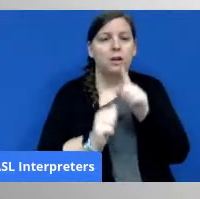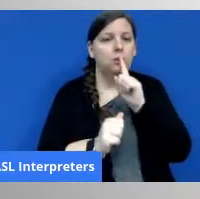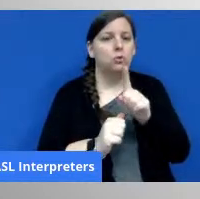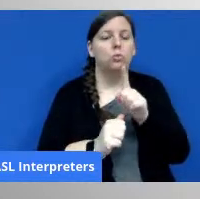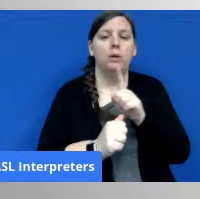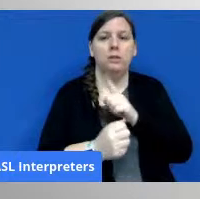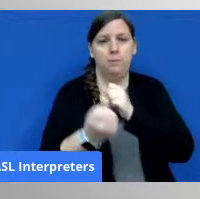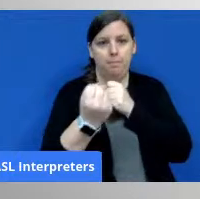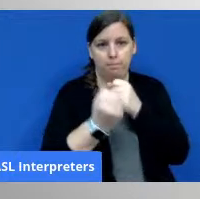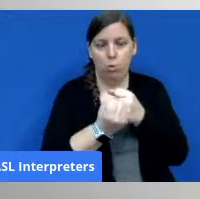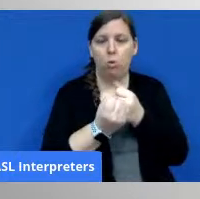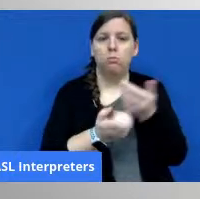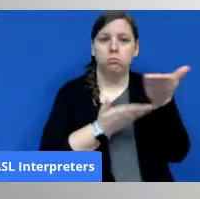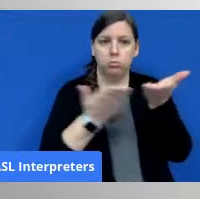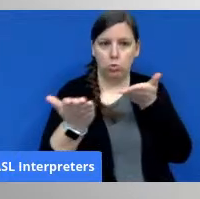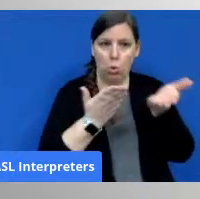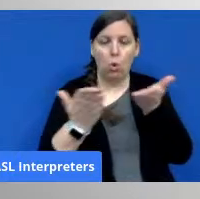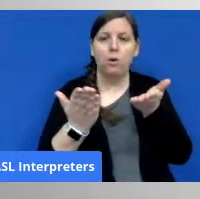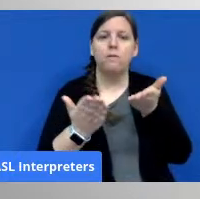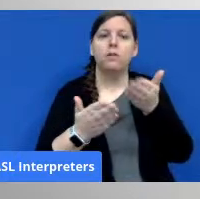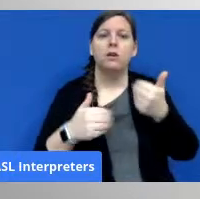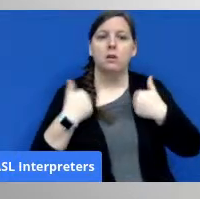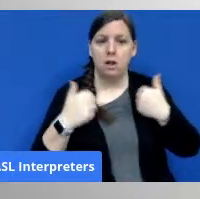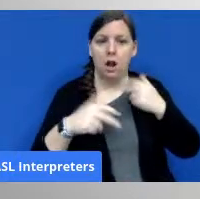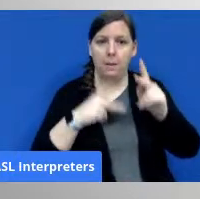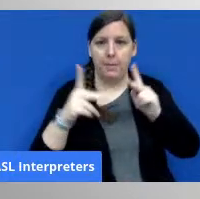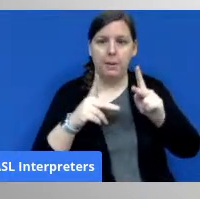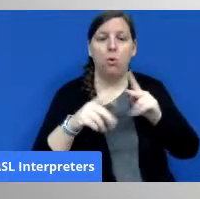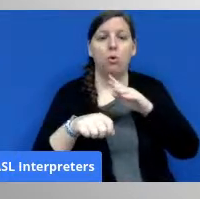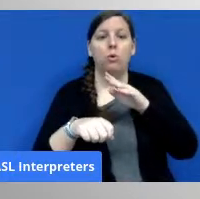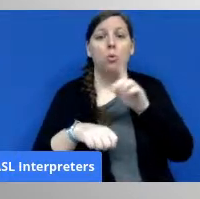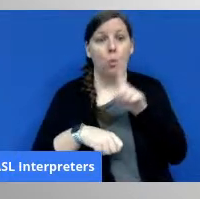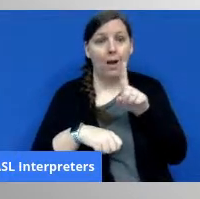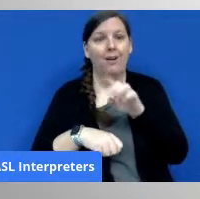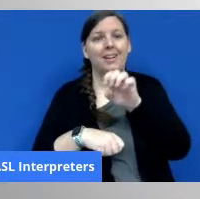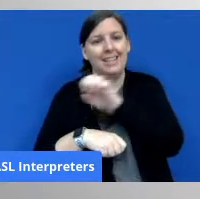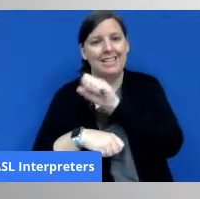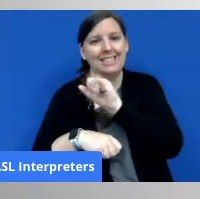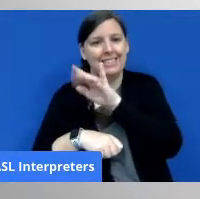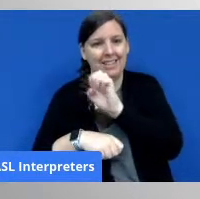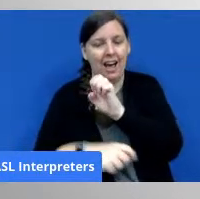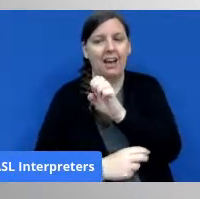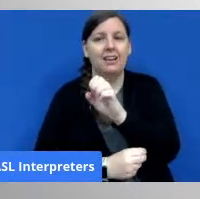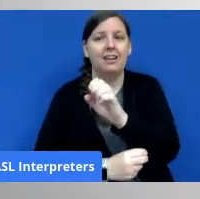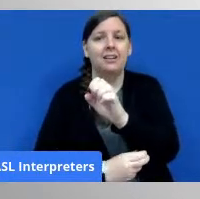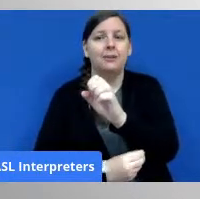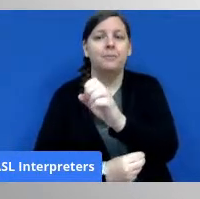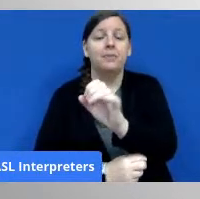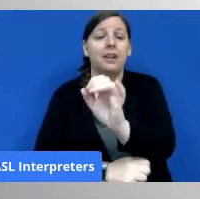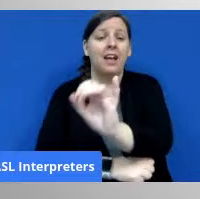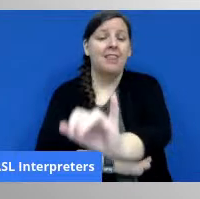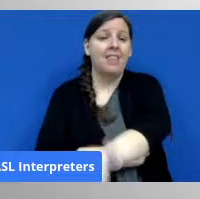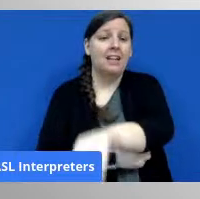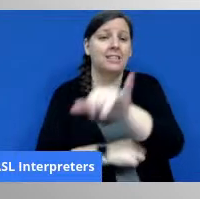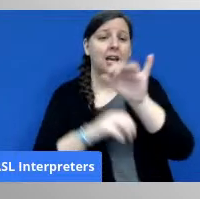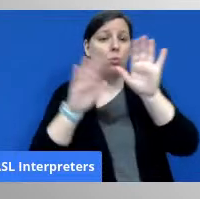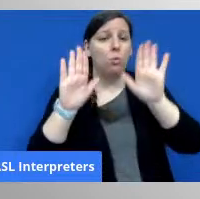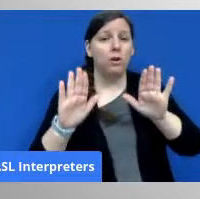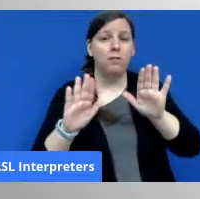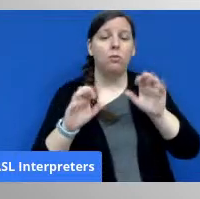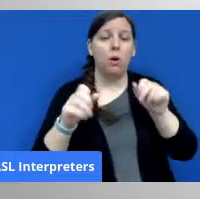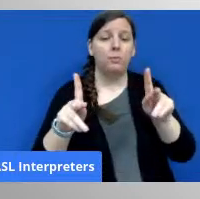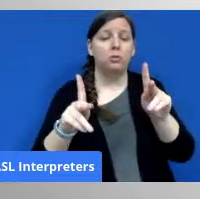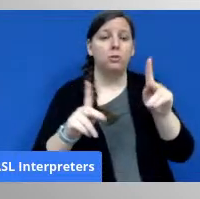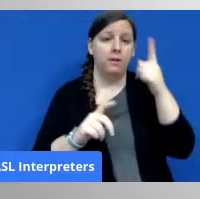youth. And the East Side, I think that's a wonderful opportunity where we can identify gaps and fill